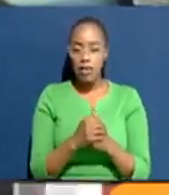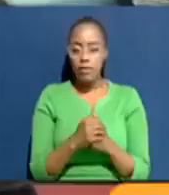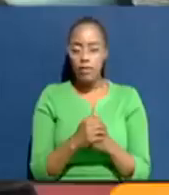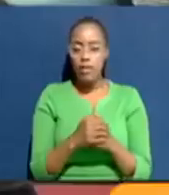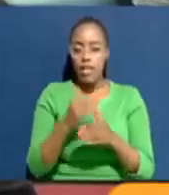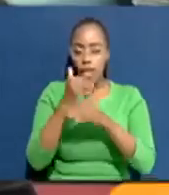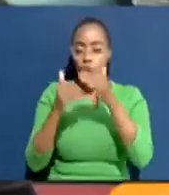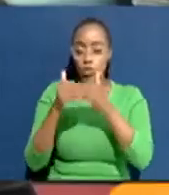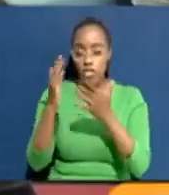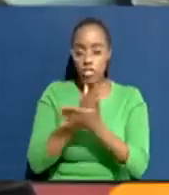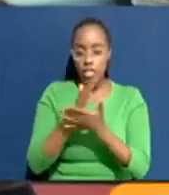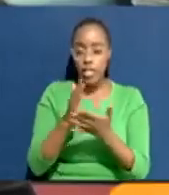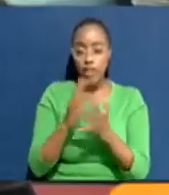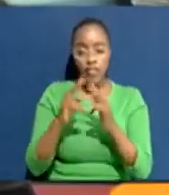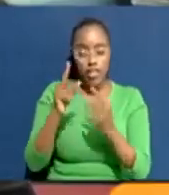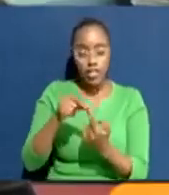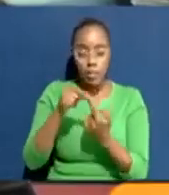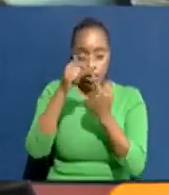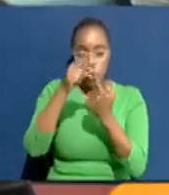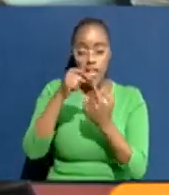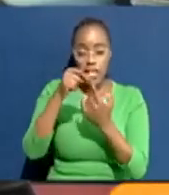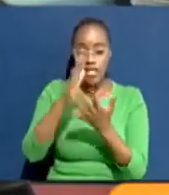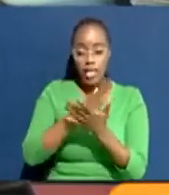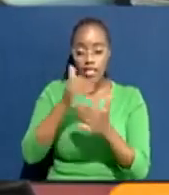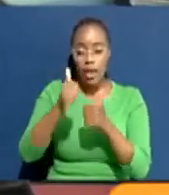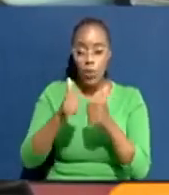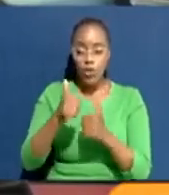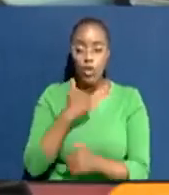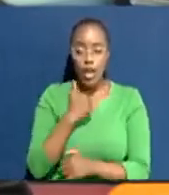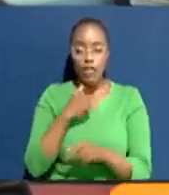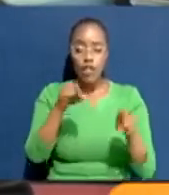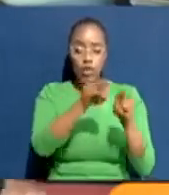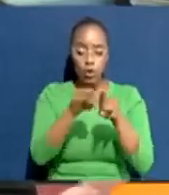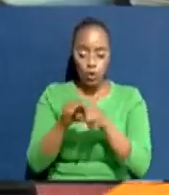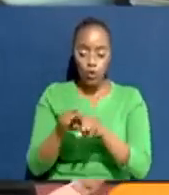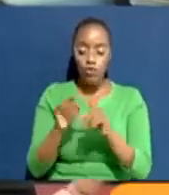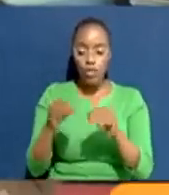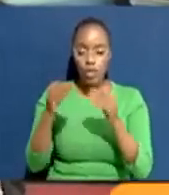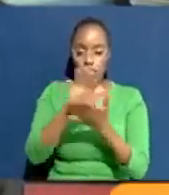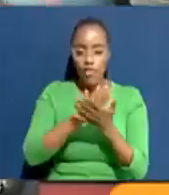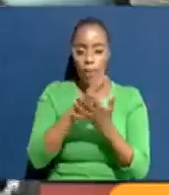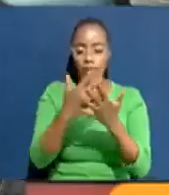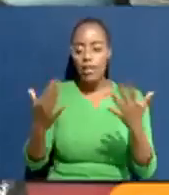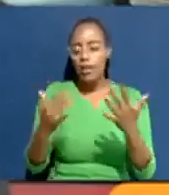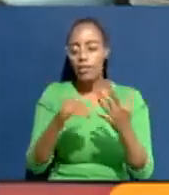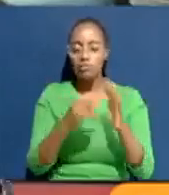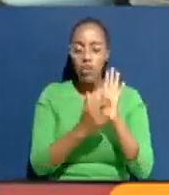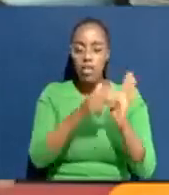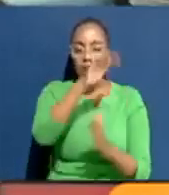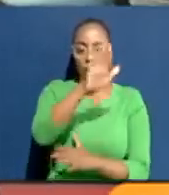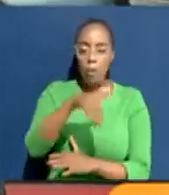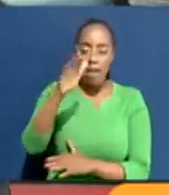The construction sector is a pretty specialized sector, as it actually were. Even some of the basic things like, you know, painting and so on,